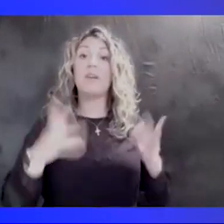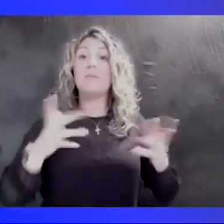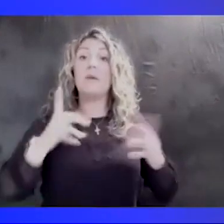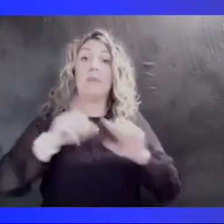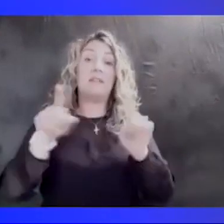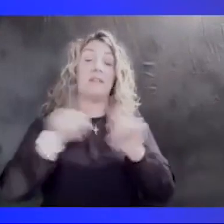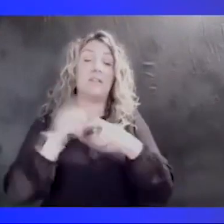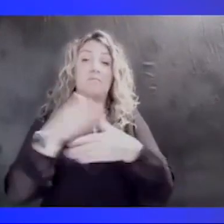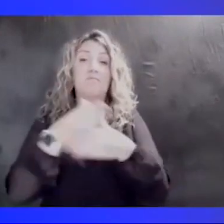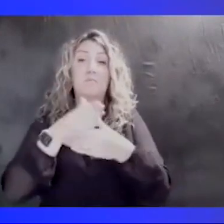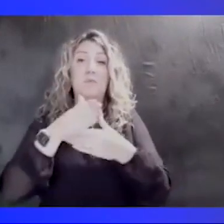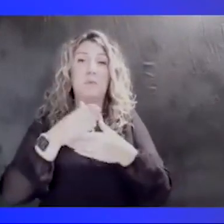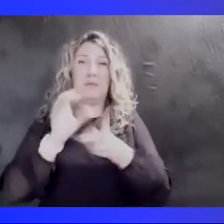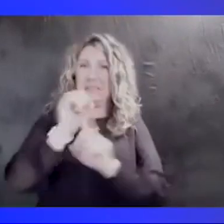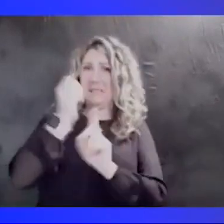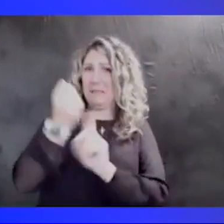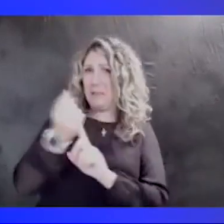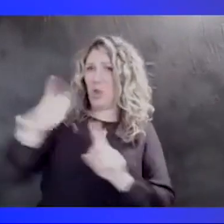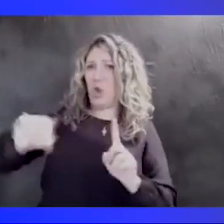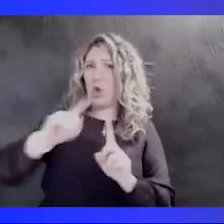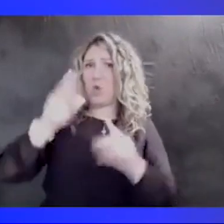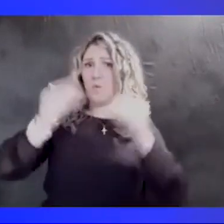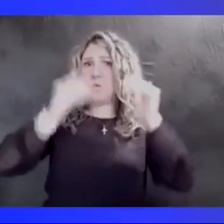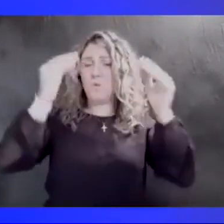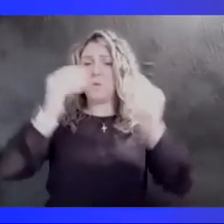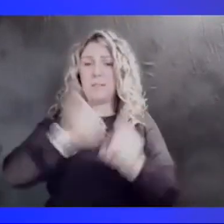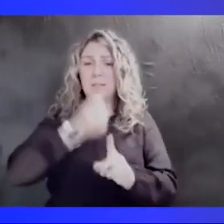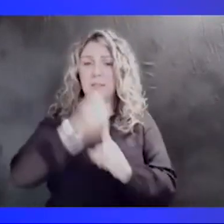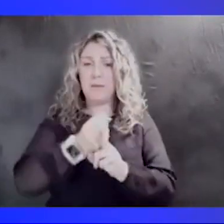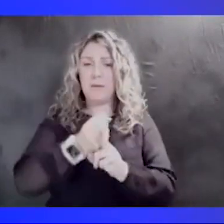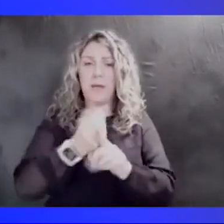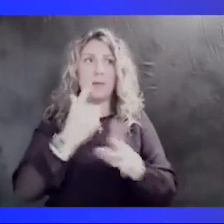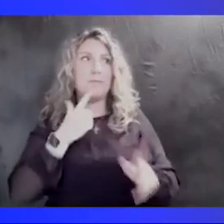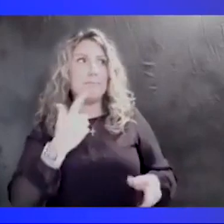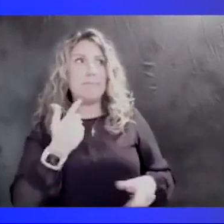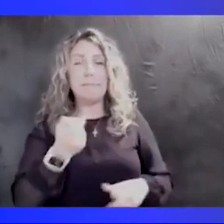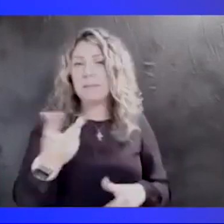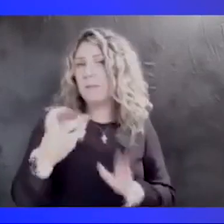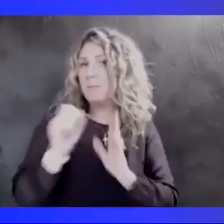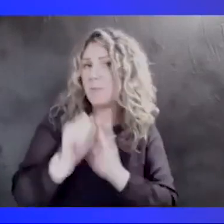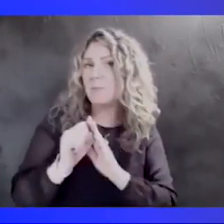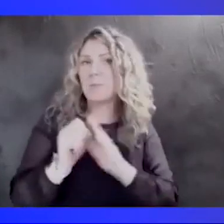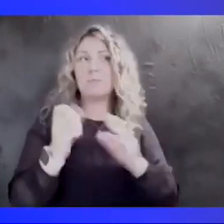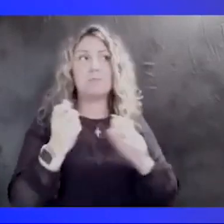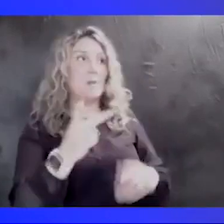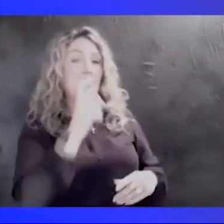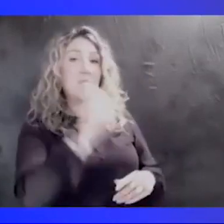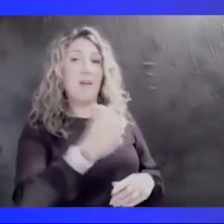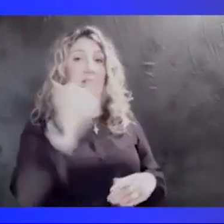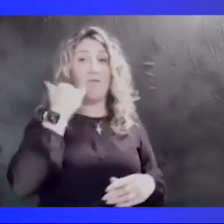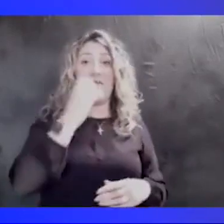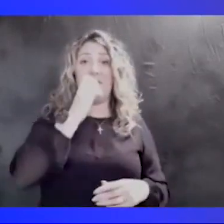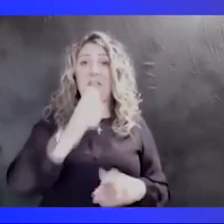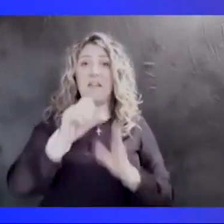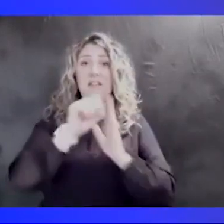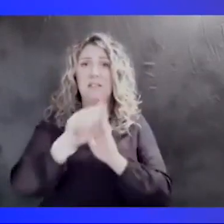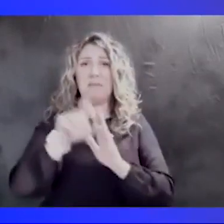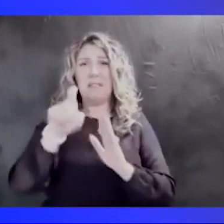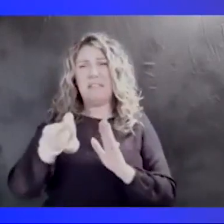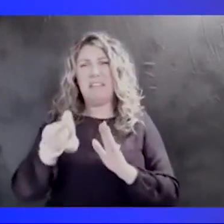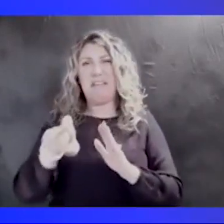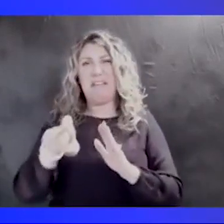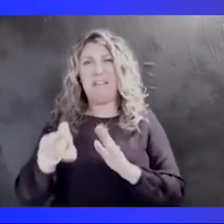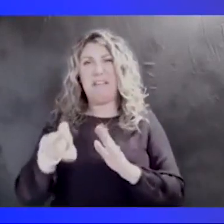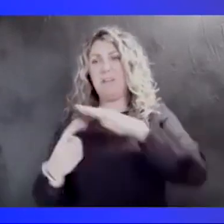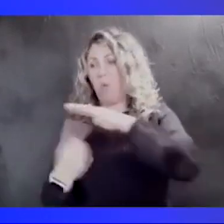scenario are of those adults that were impacted, were some symptomatic and some not symptomatic. If you're not symptomatic, do you need to quarantine or isolate